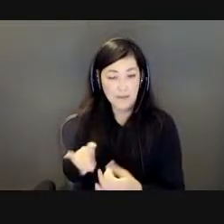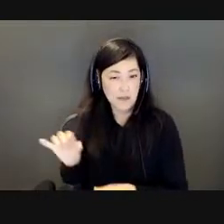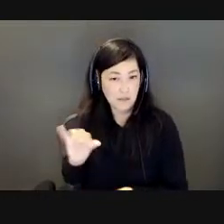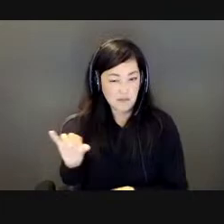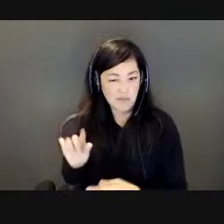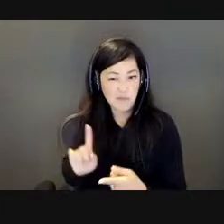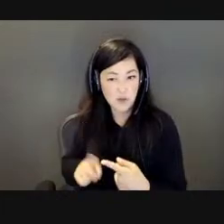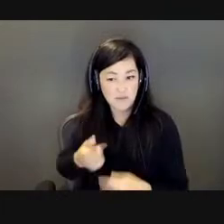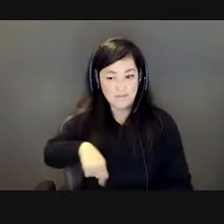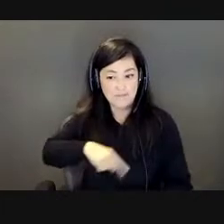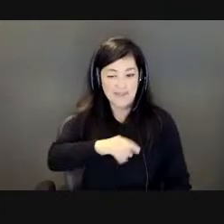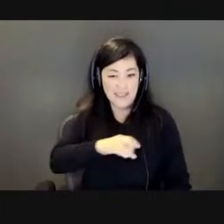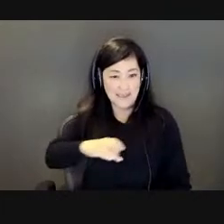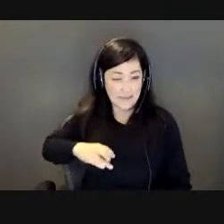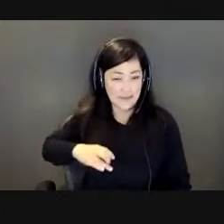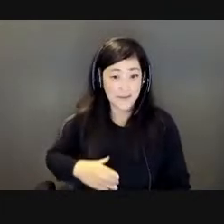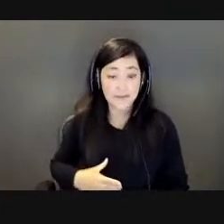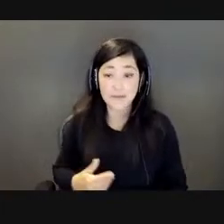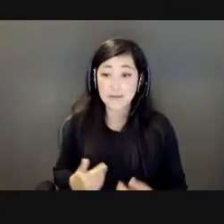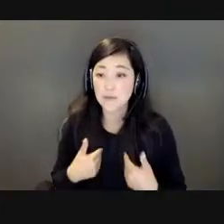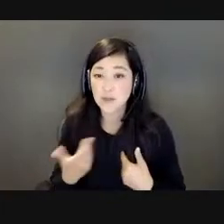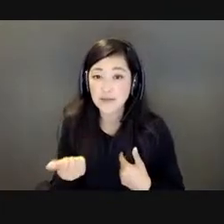time for a couple of questions, Haley.